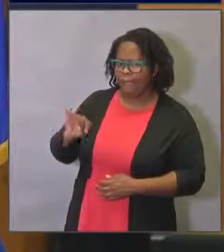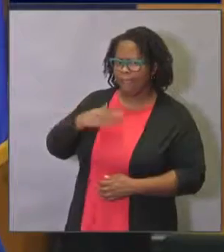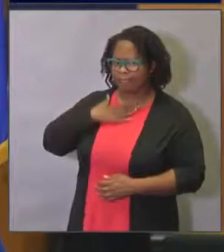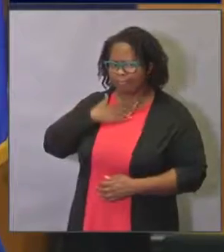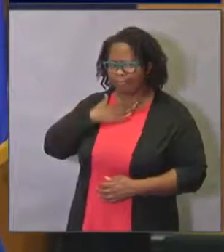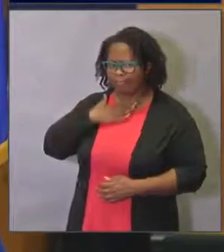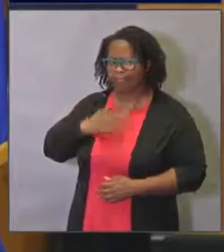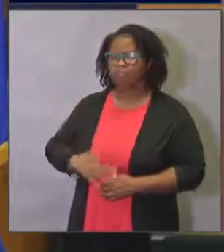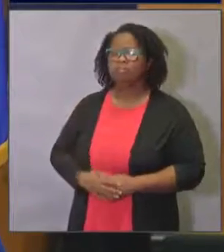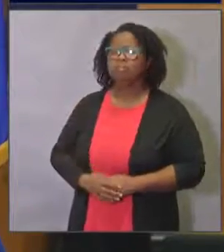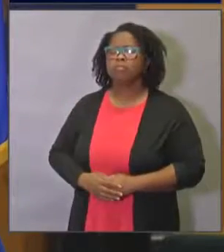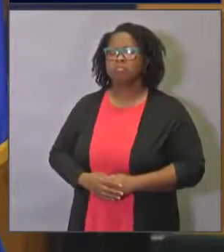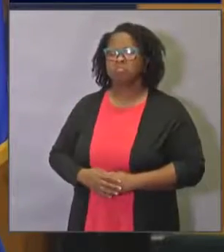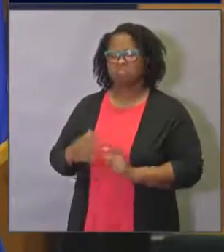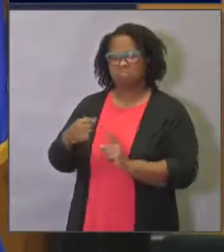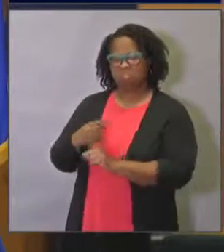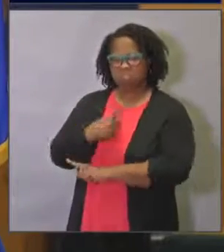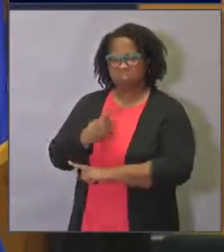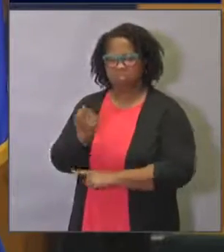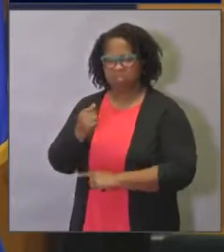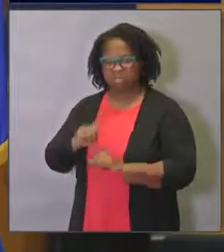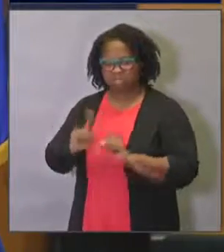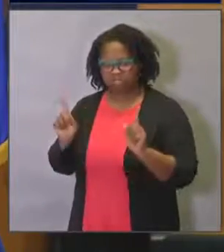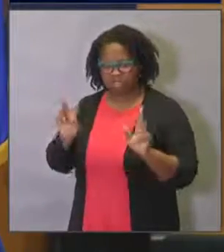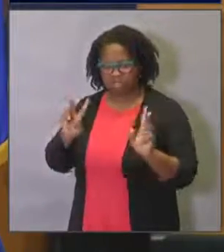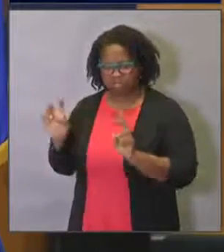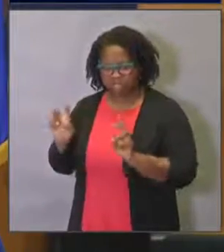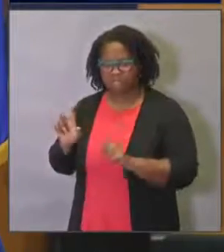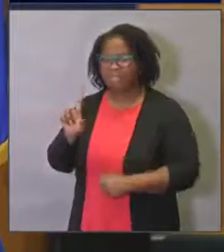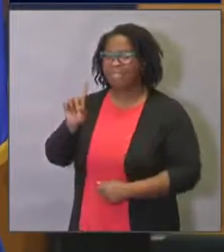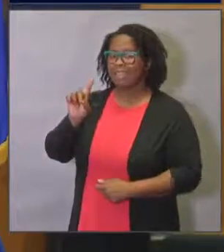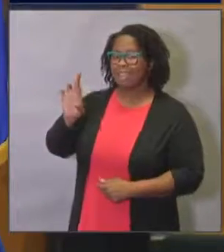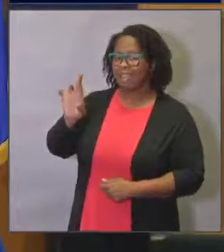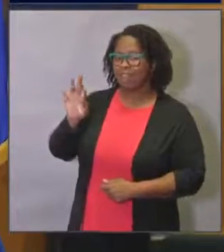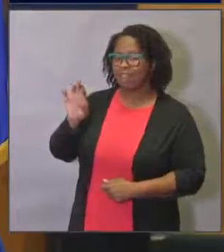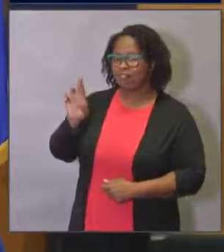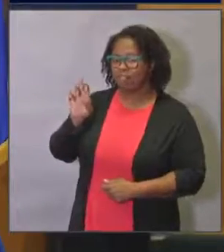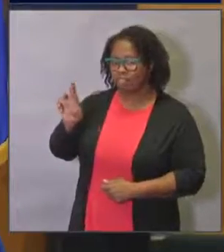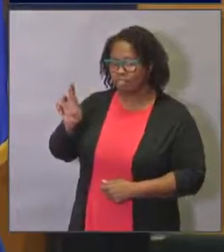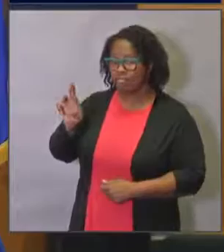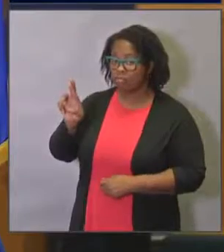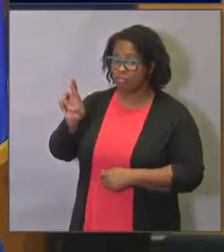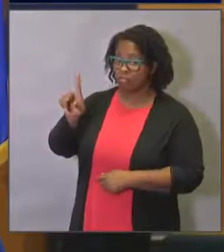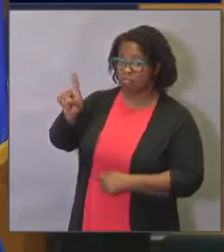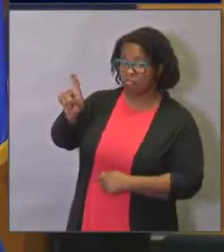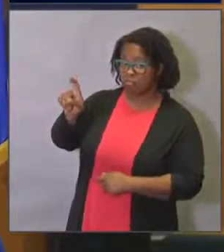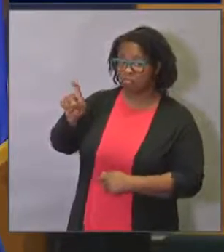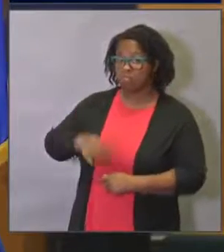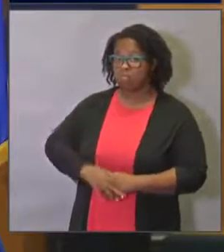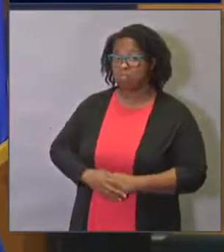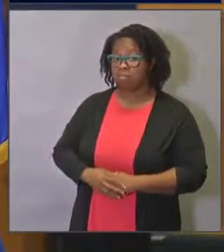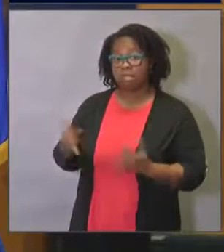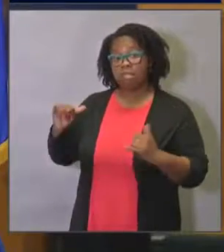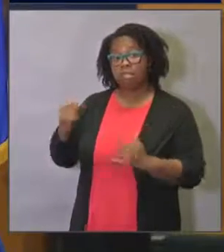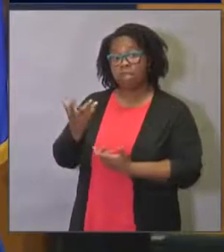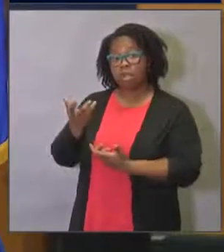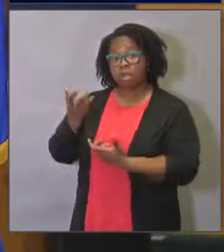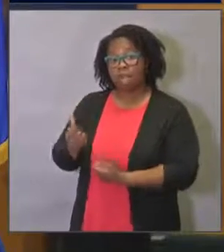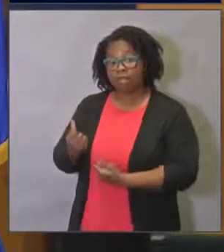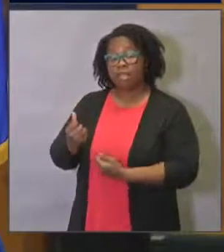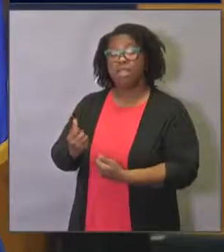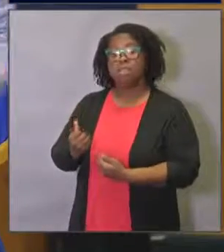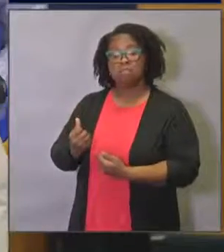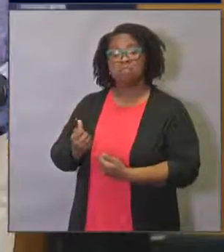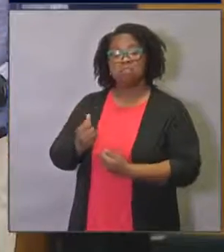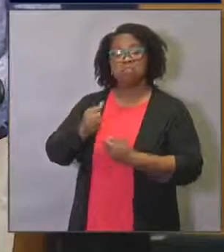little bit of a different subject matter. Dr. Ferrer, are you still confident that designated film TV